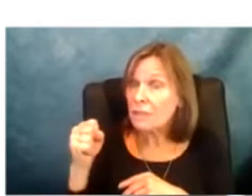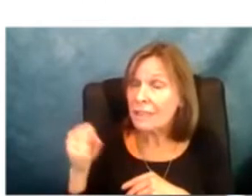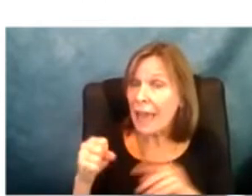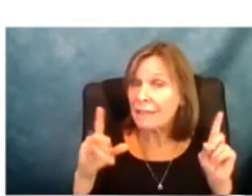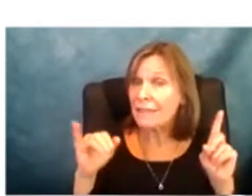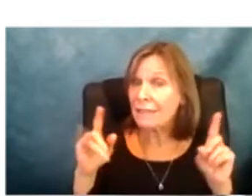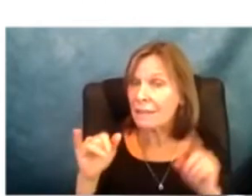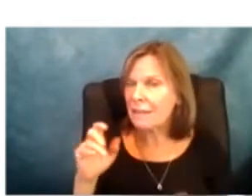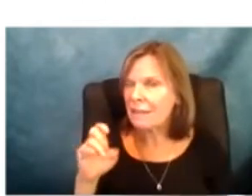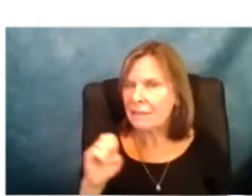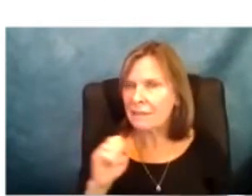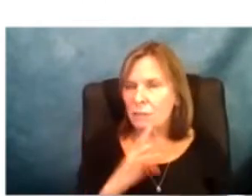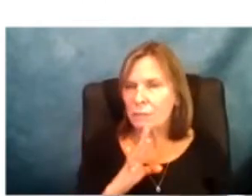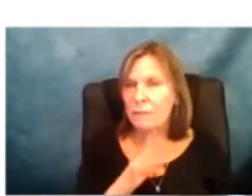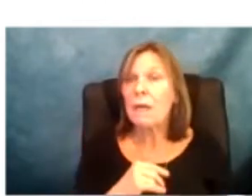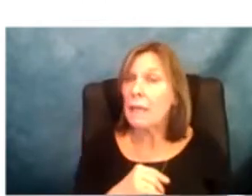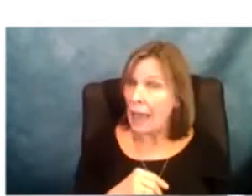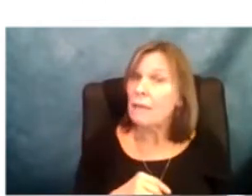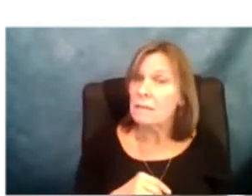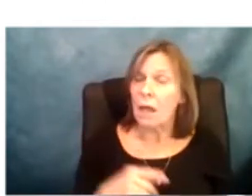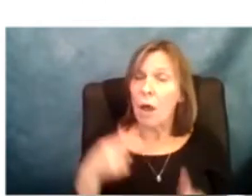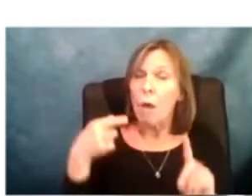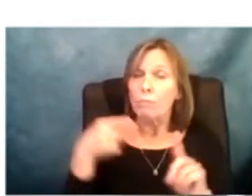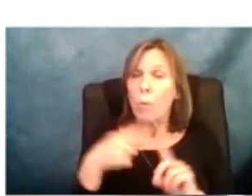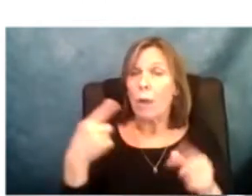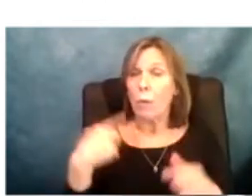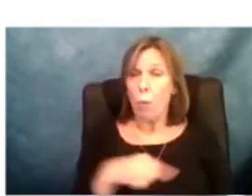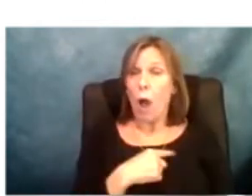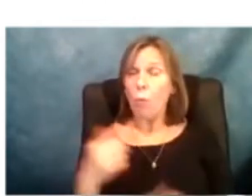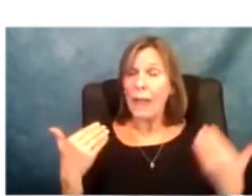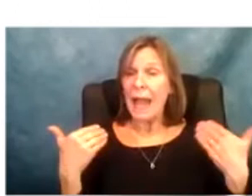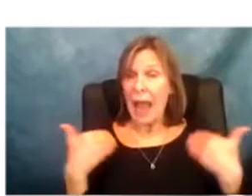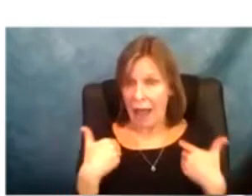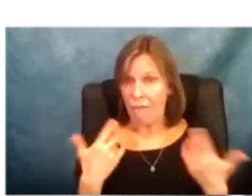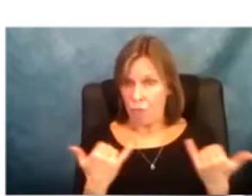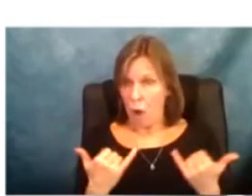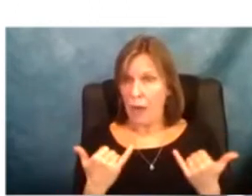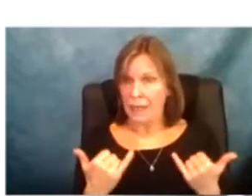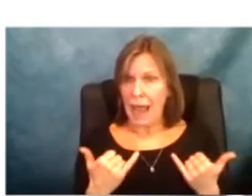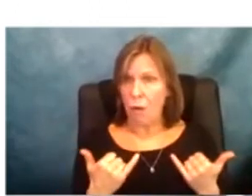this is like, I guess what I want to say is what we have is right now.